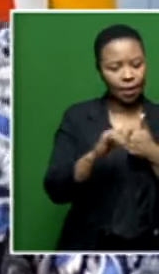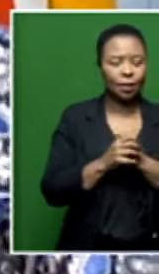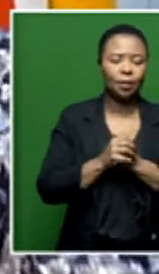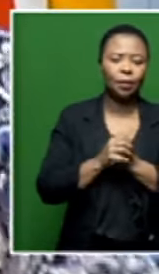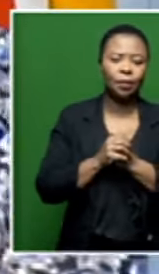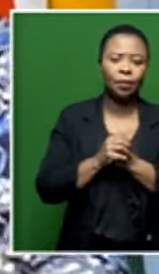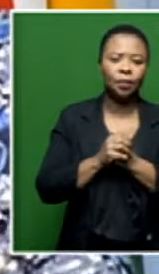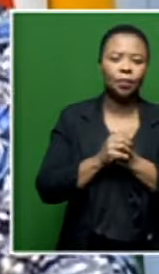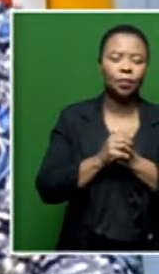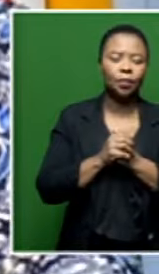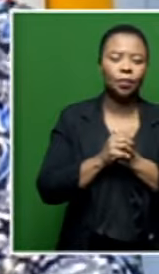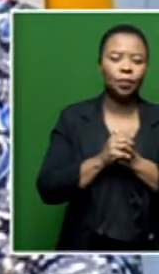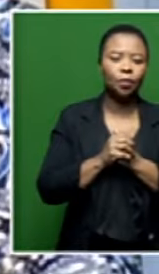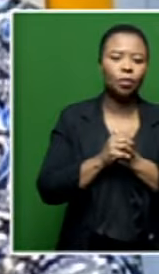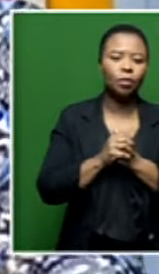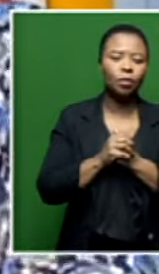We are told